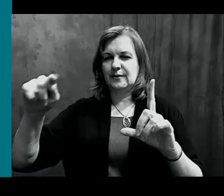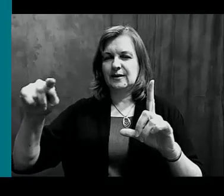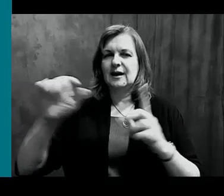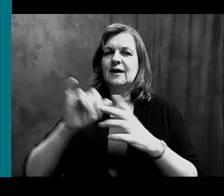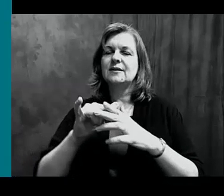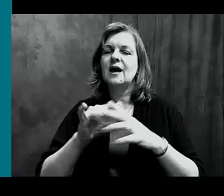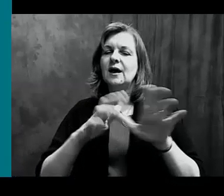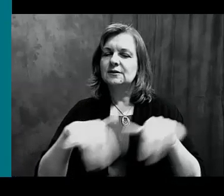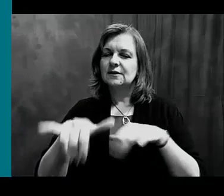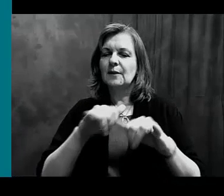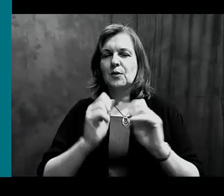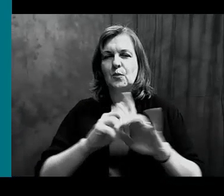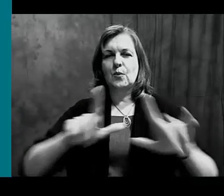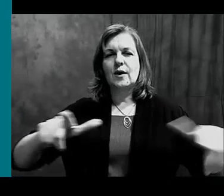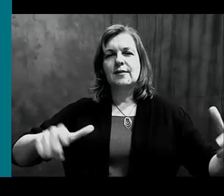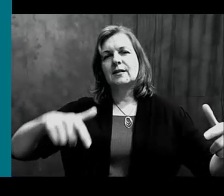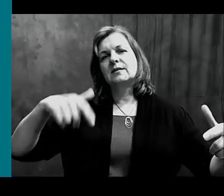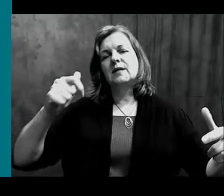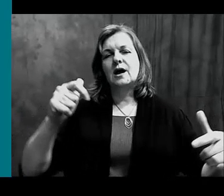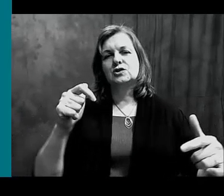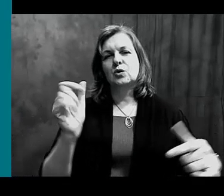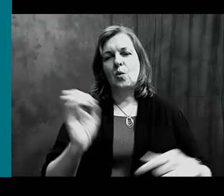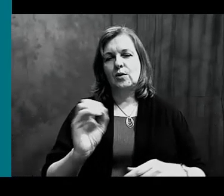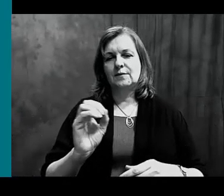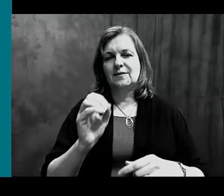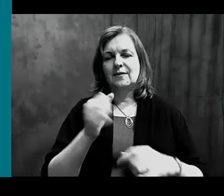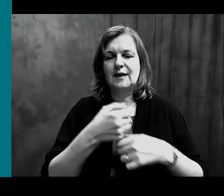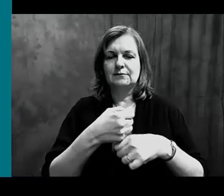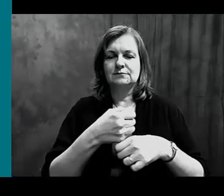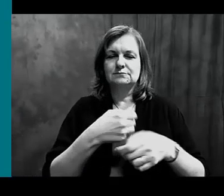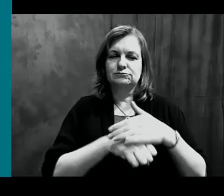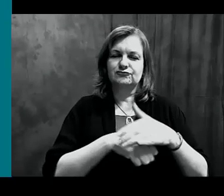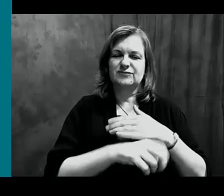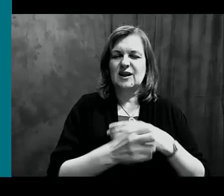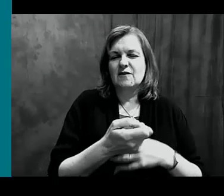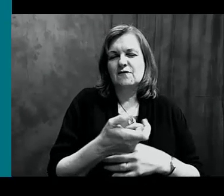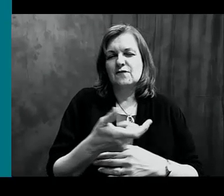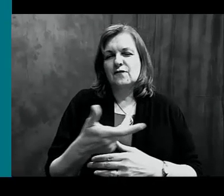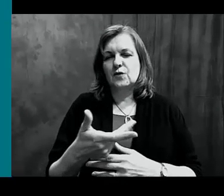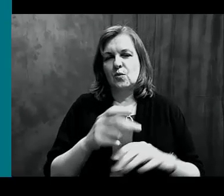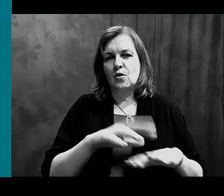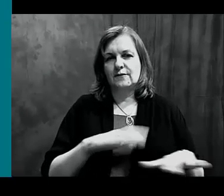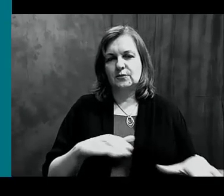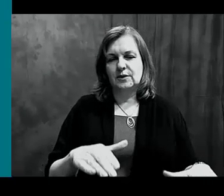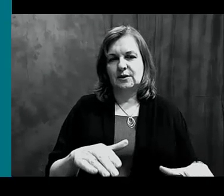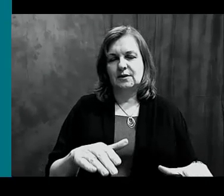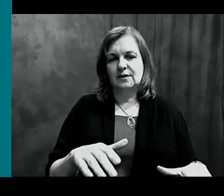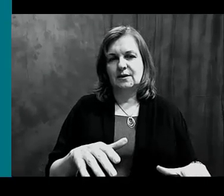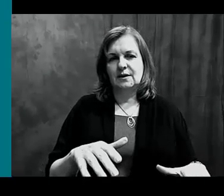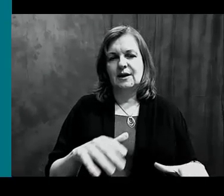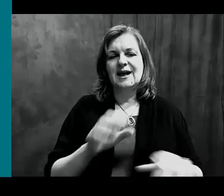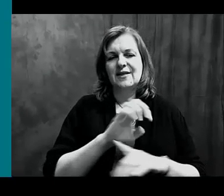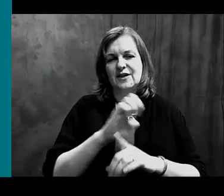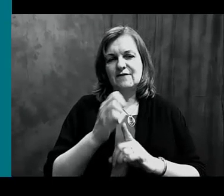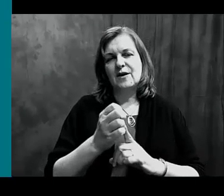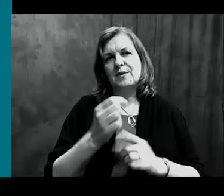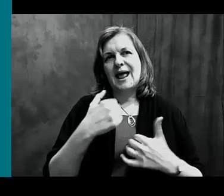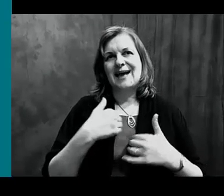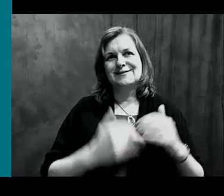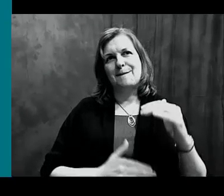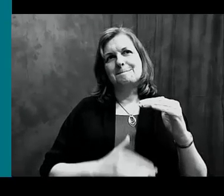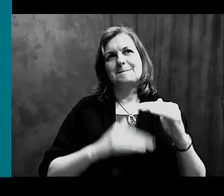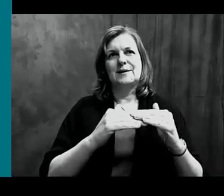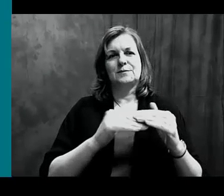common in organisms that are larger and produce very few offspring. You sort of reach a maximum that